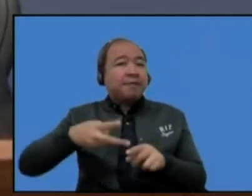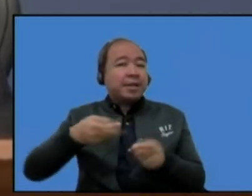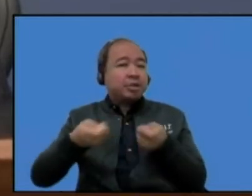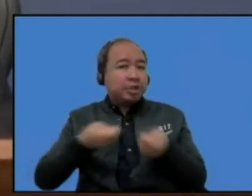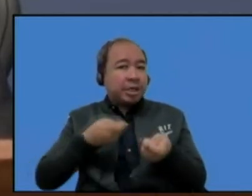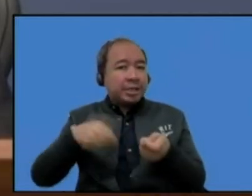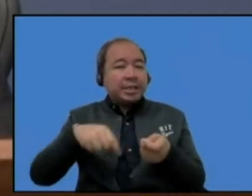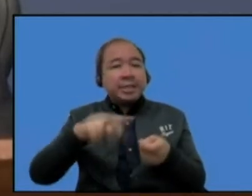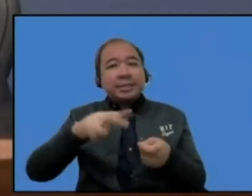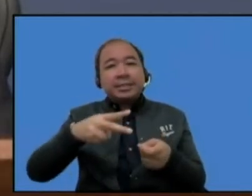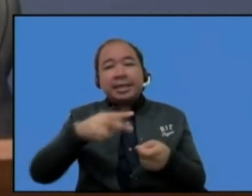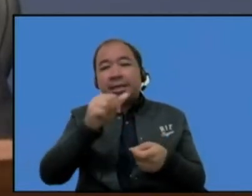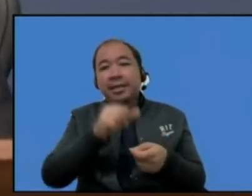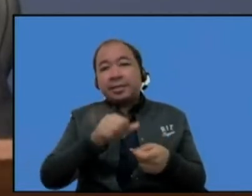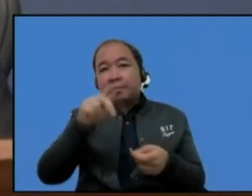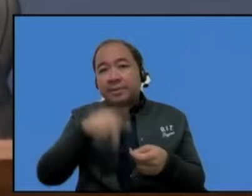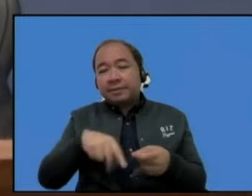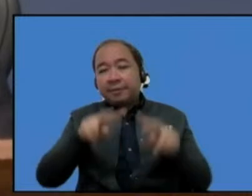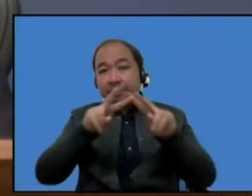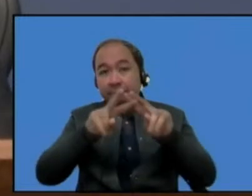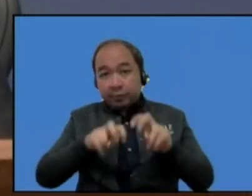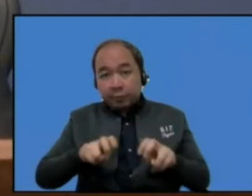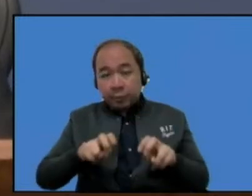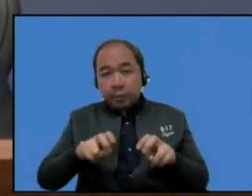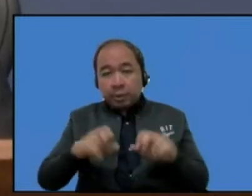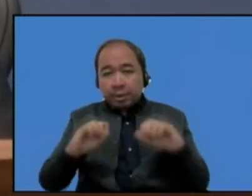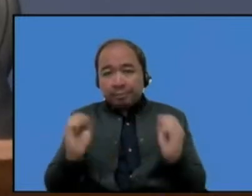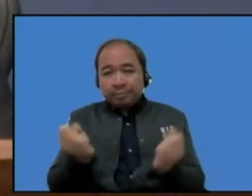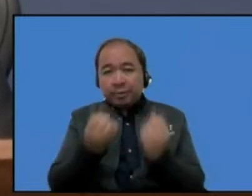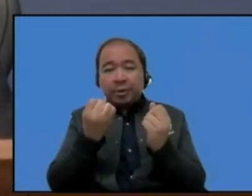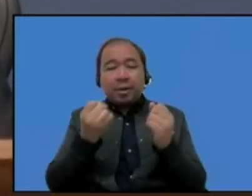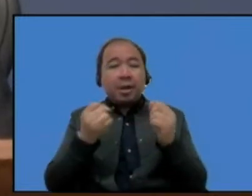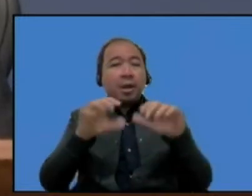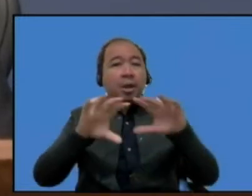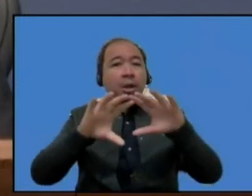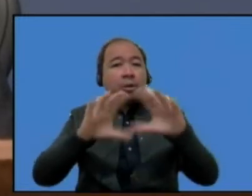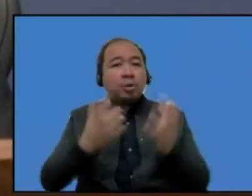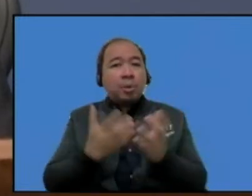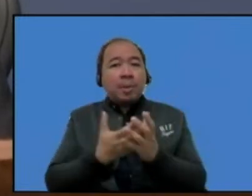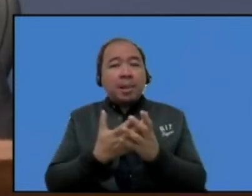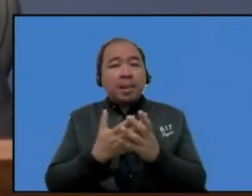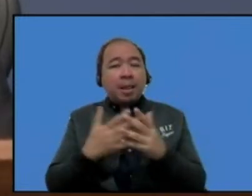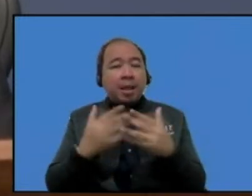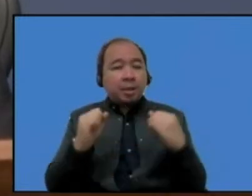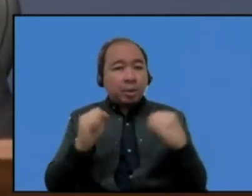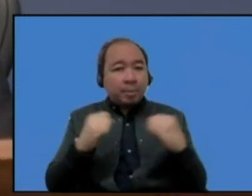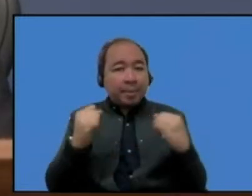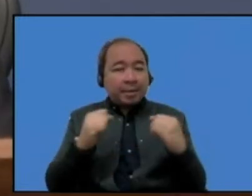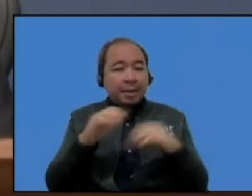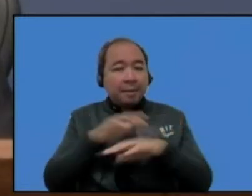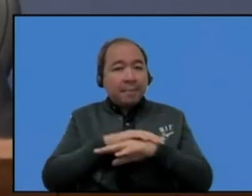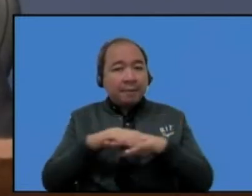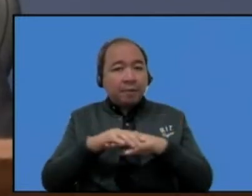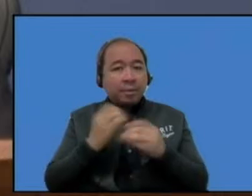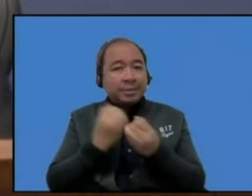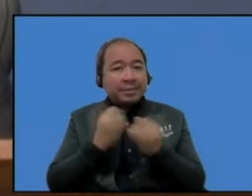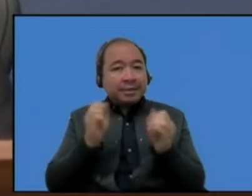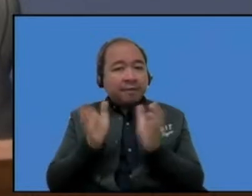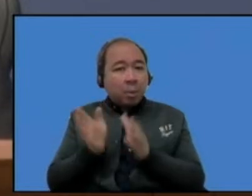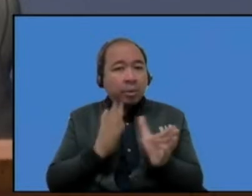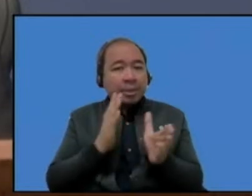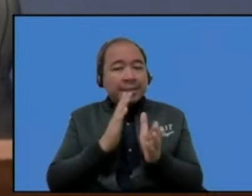Regional Review of the Implementation of the Global Compact for Safe, Orderly, and Regular Migration